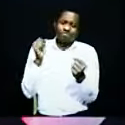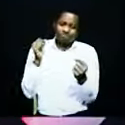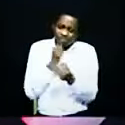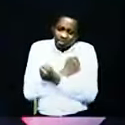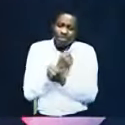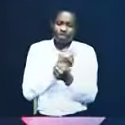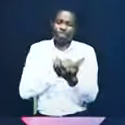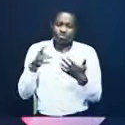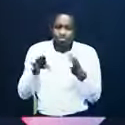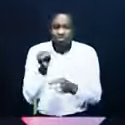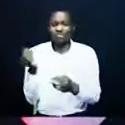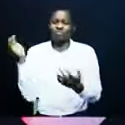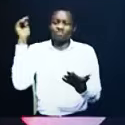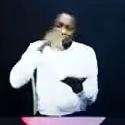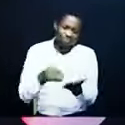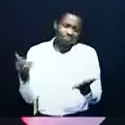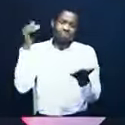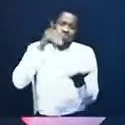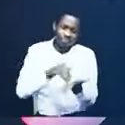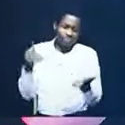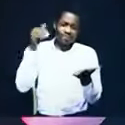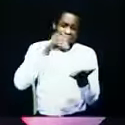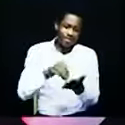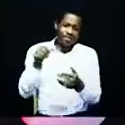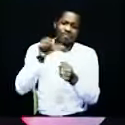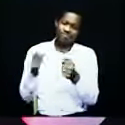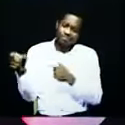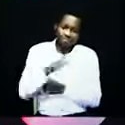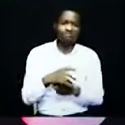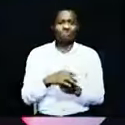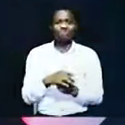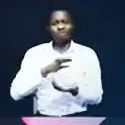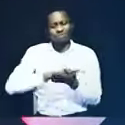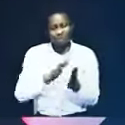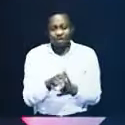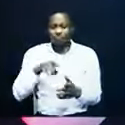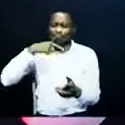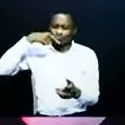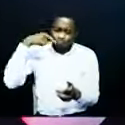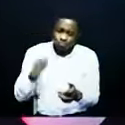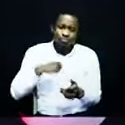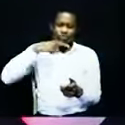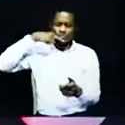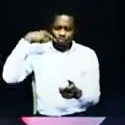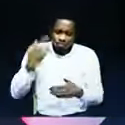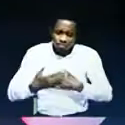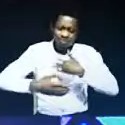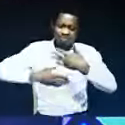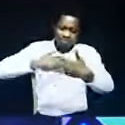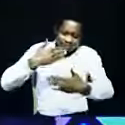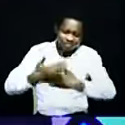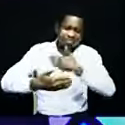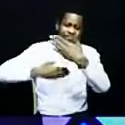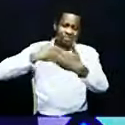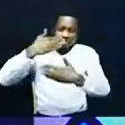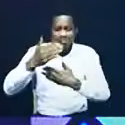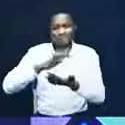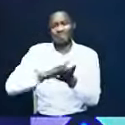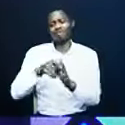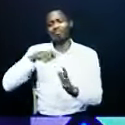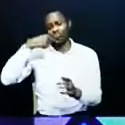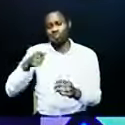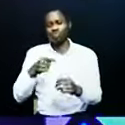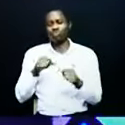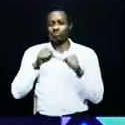again. As the days go by, it will grow sweeter and sweeter. As the days go by,